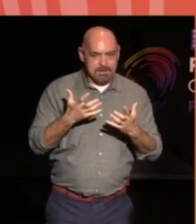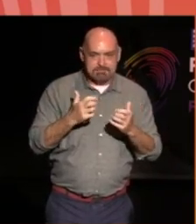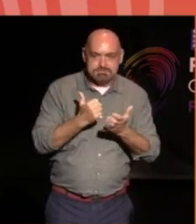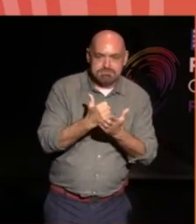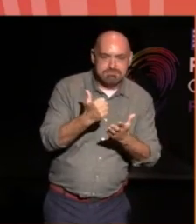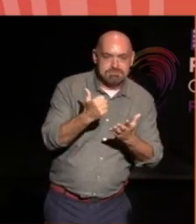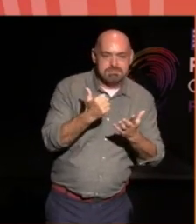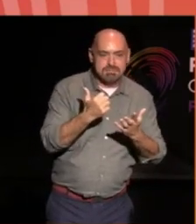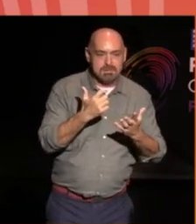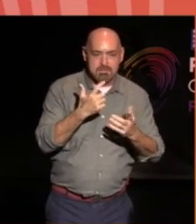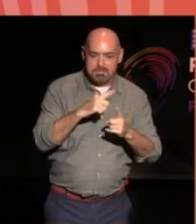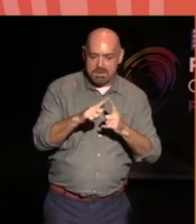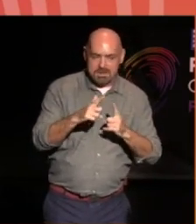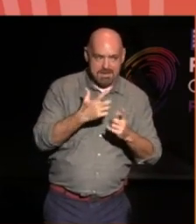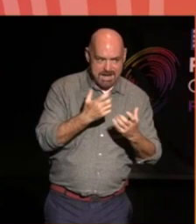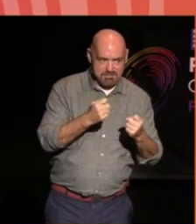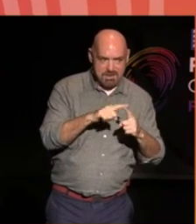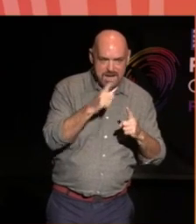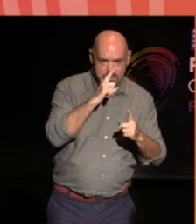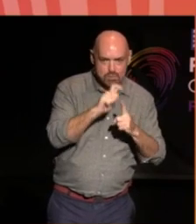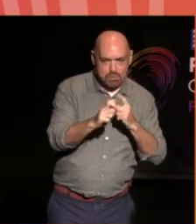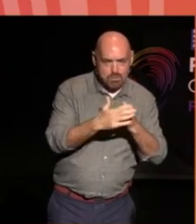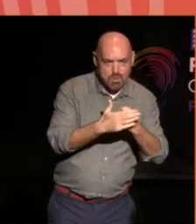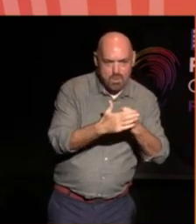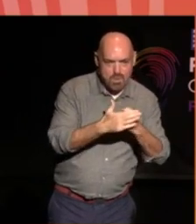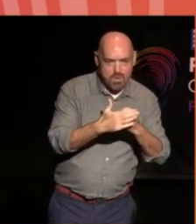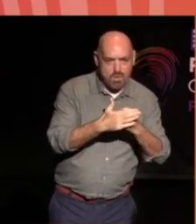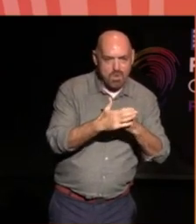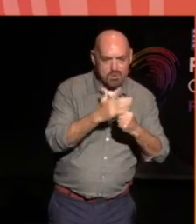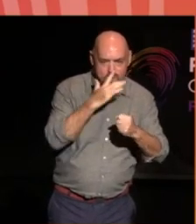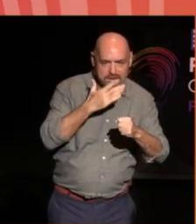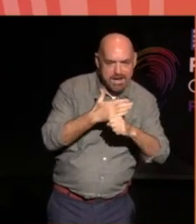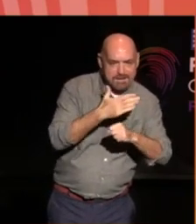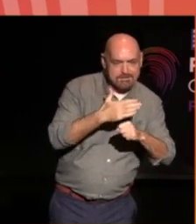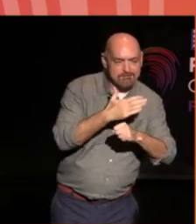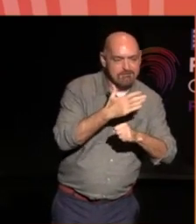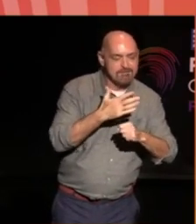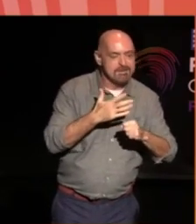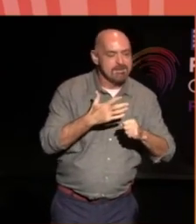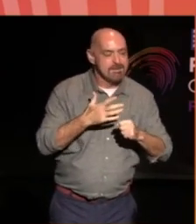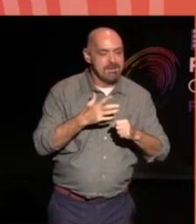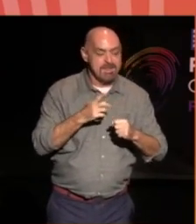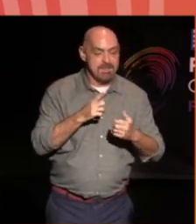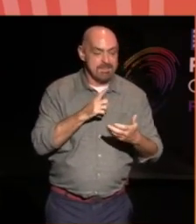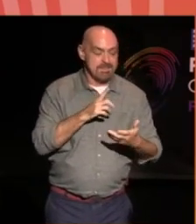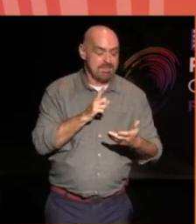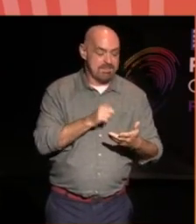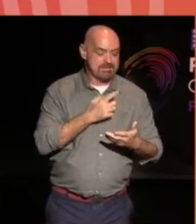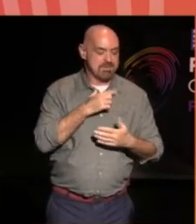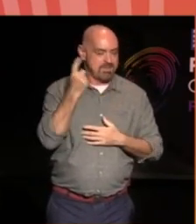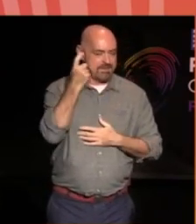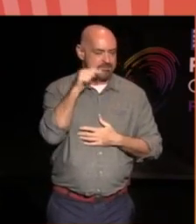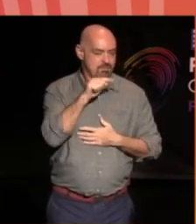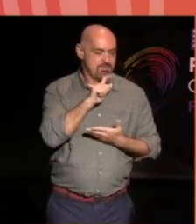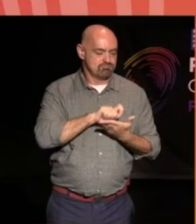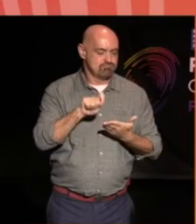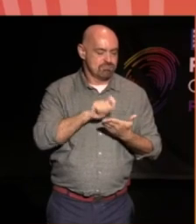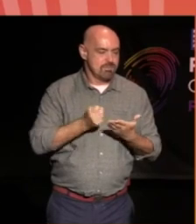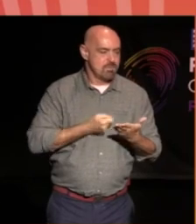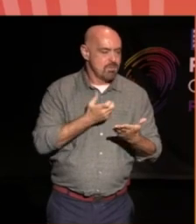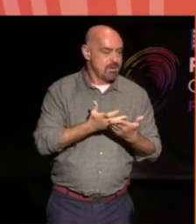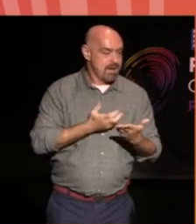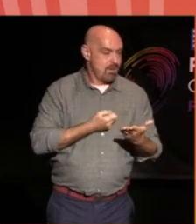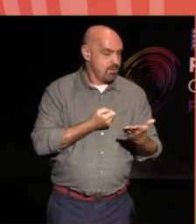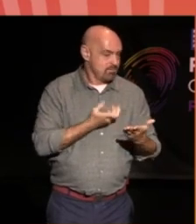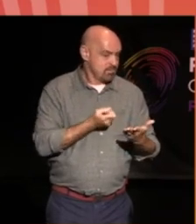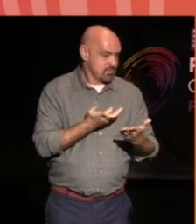you can be more proactive with it or interactive with it. So that was my thinking around the prayer room, and I'll share it